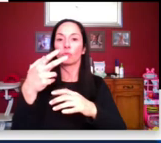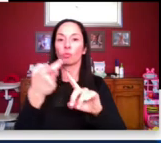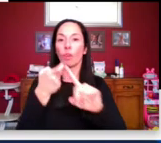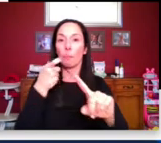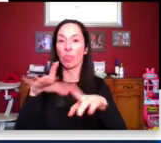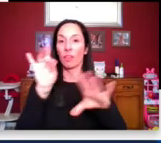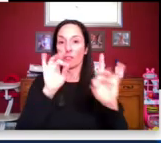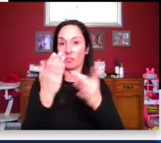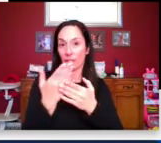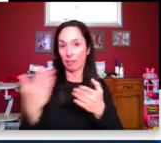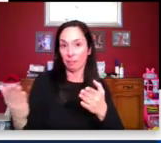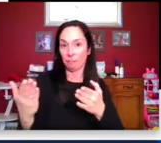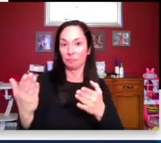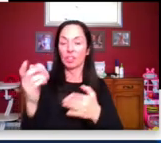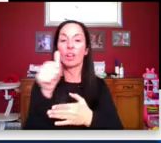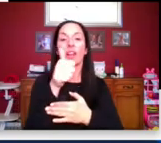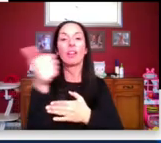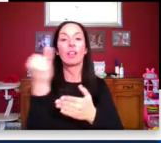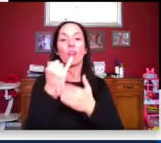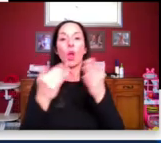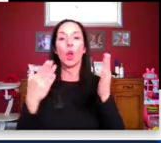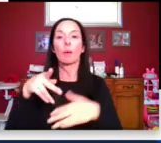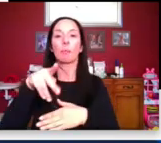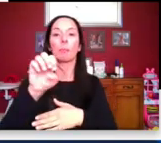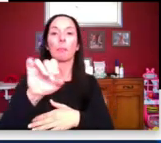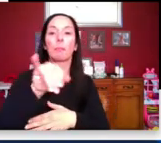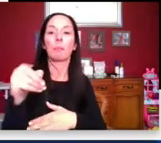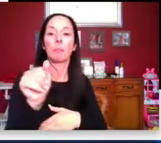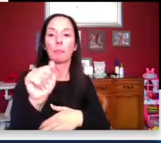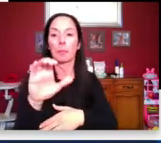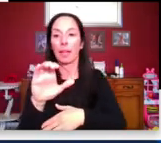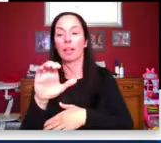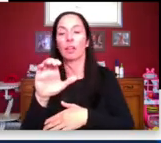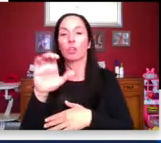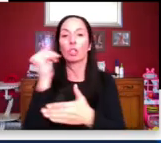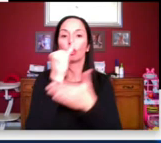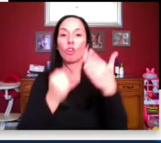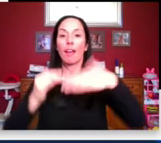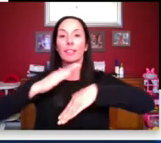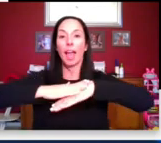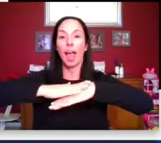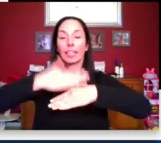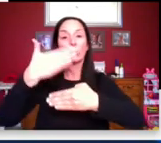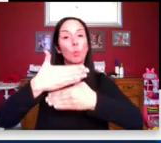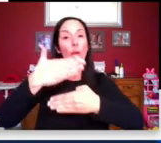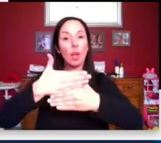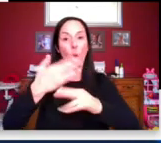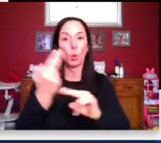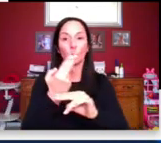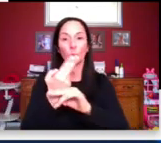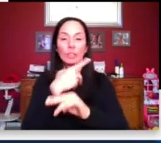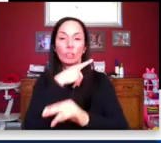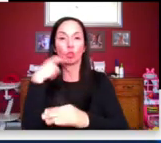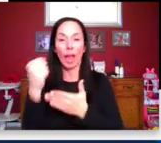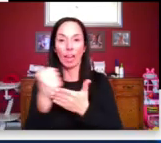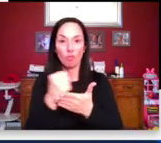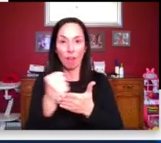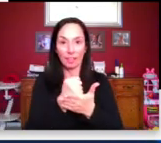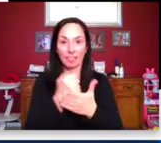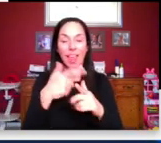Here is another artist, Pajek, who draws on his window using a dry erase marker and then